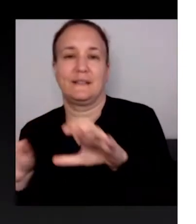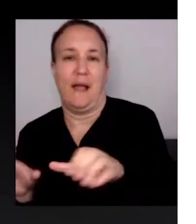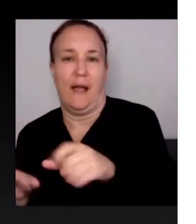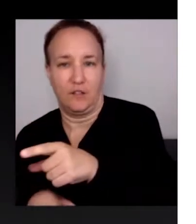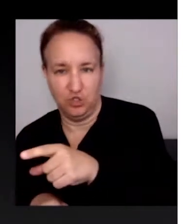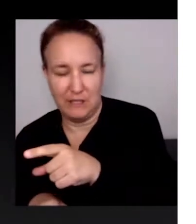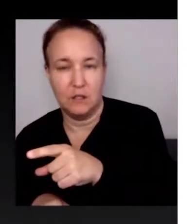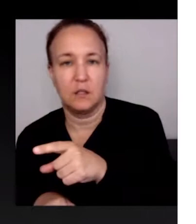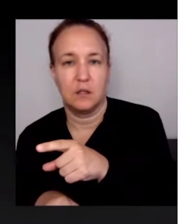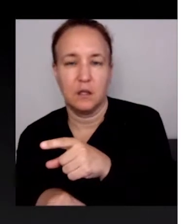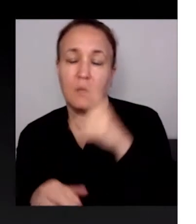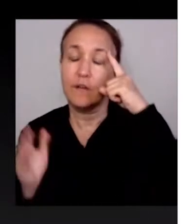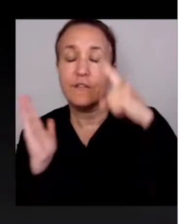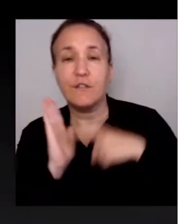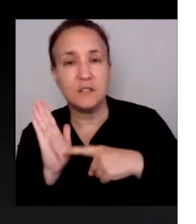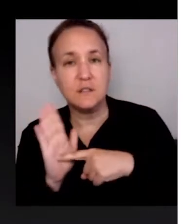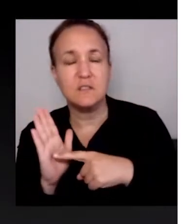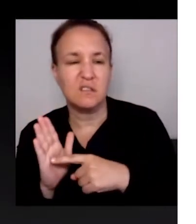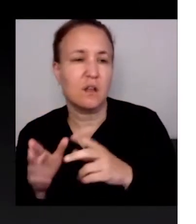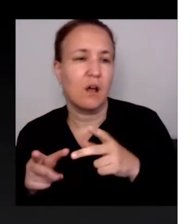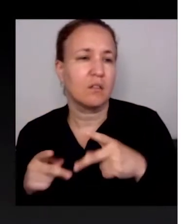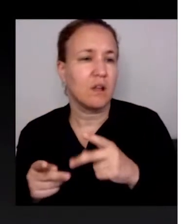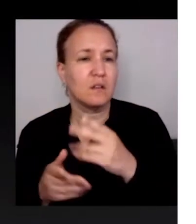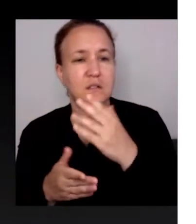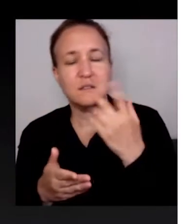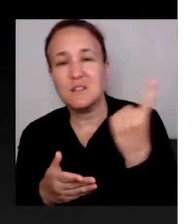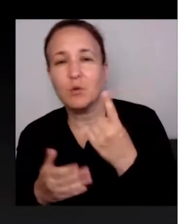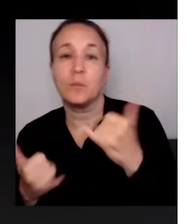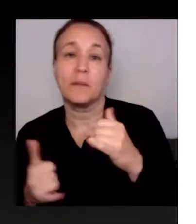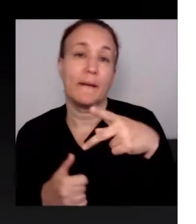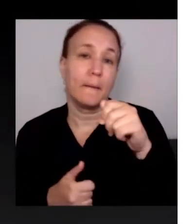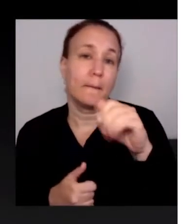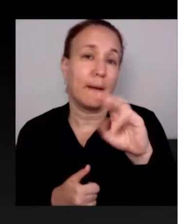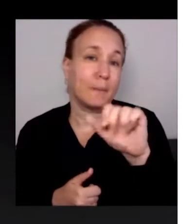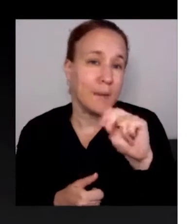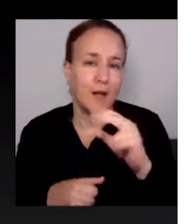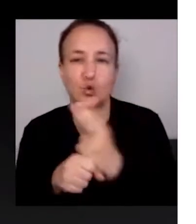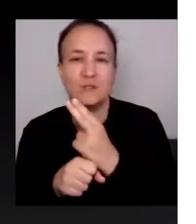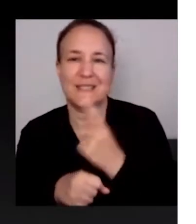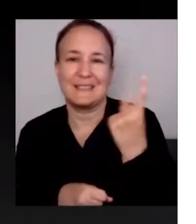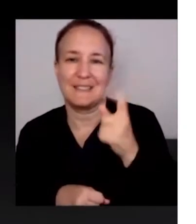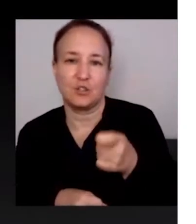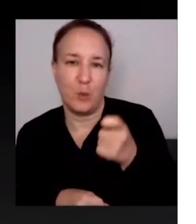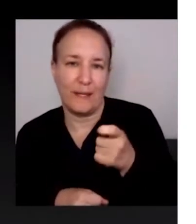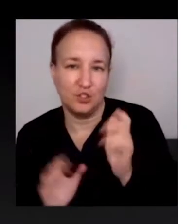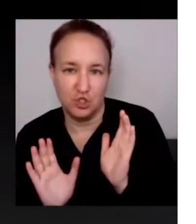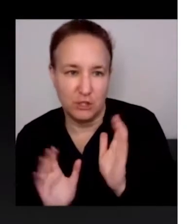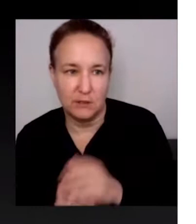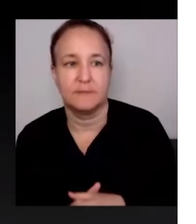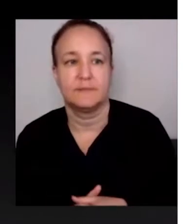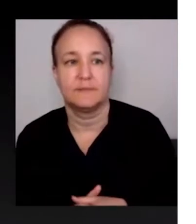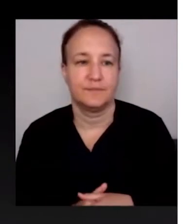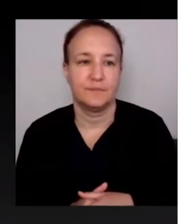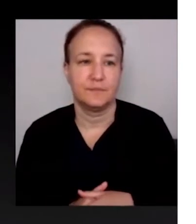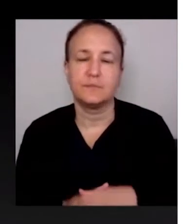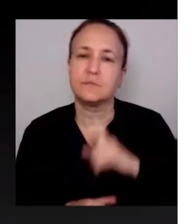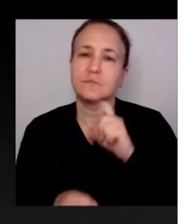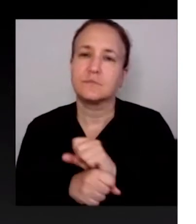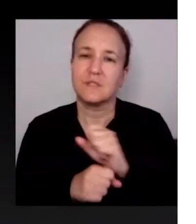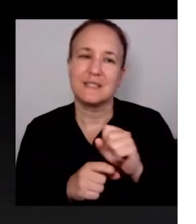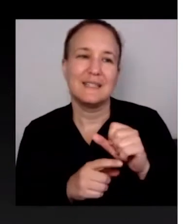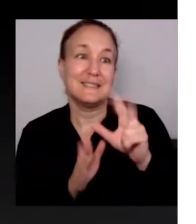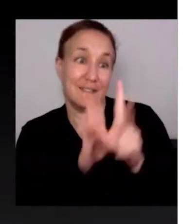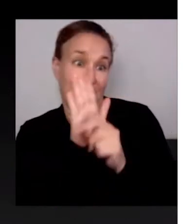for instance, allows someone to play a game like Pac-Man using only a single switch. This is actually a video someone made a few